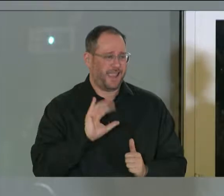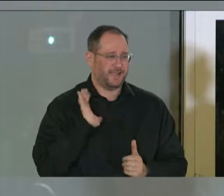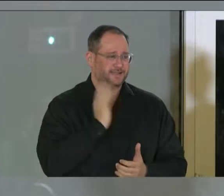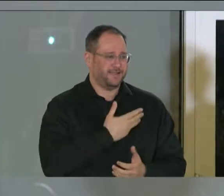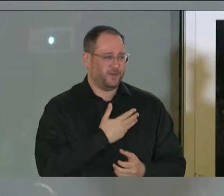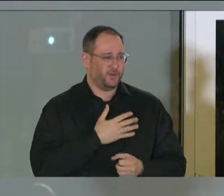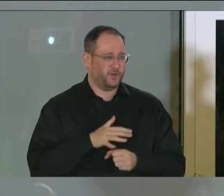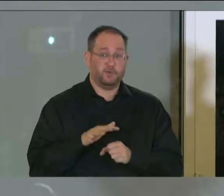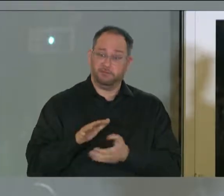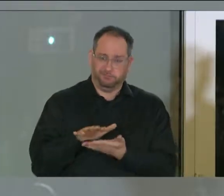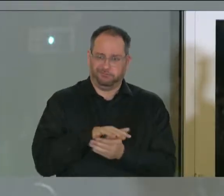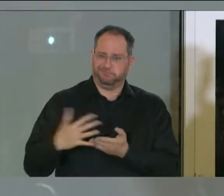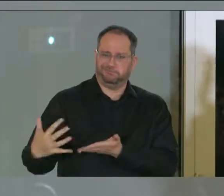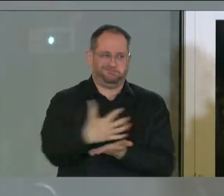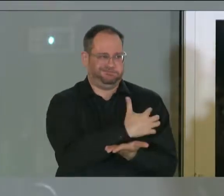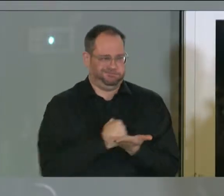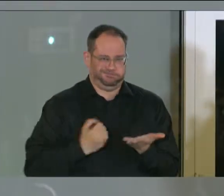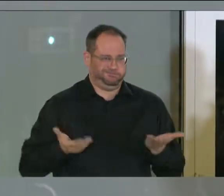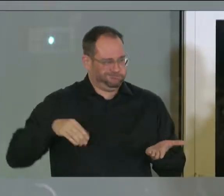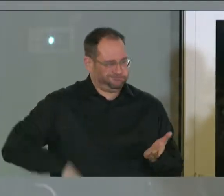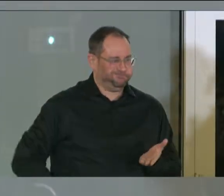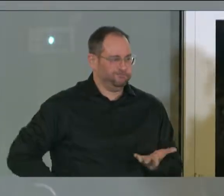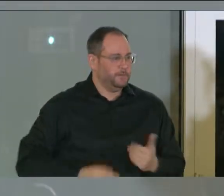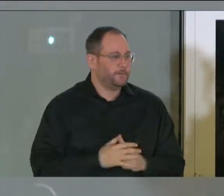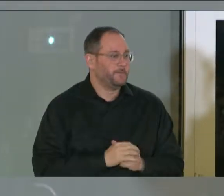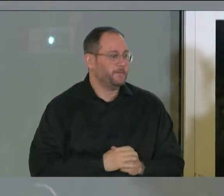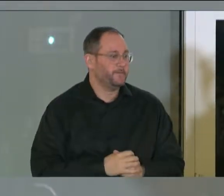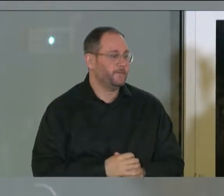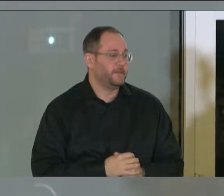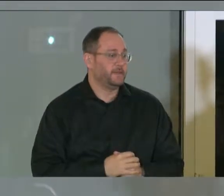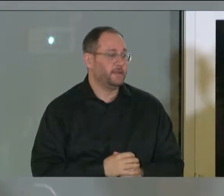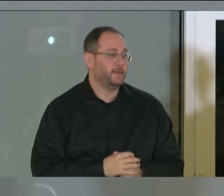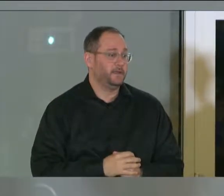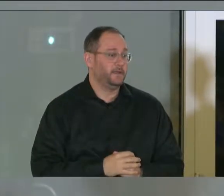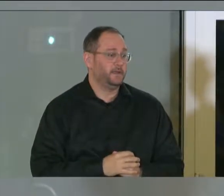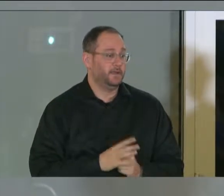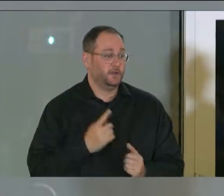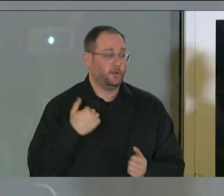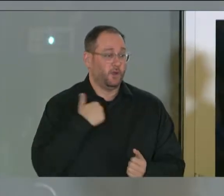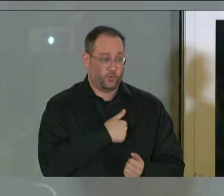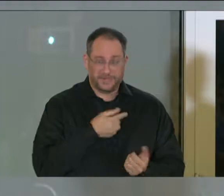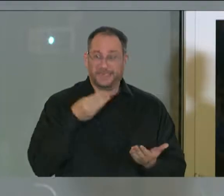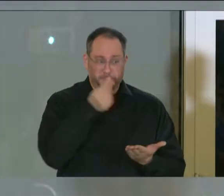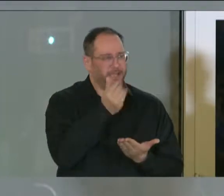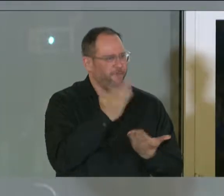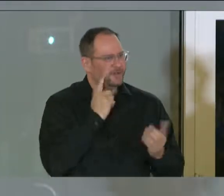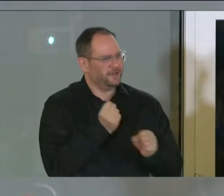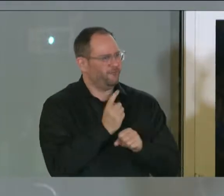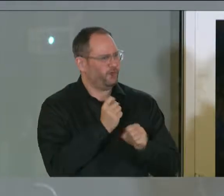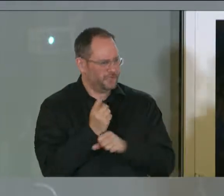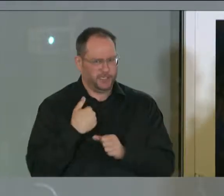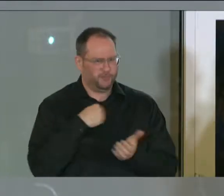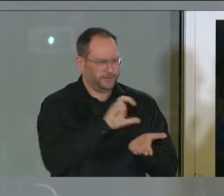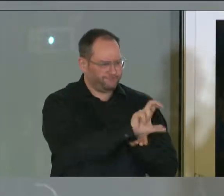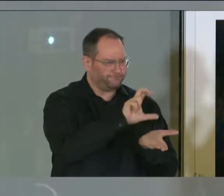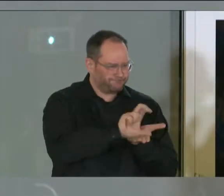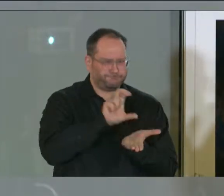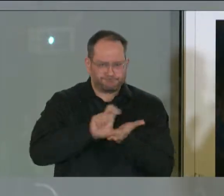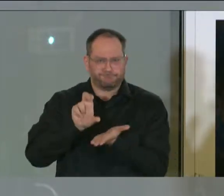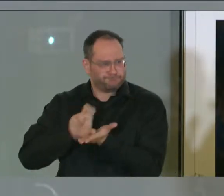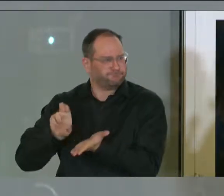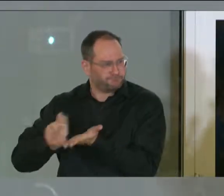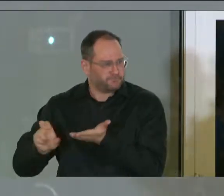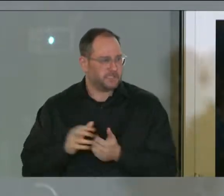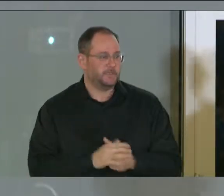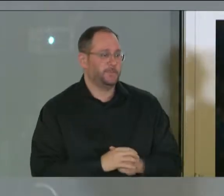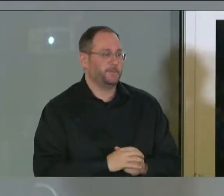of things that we have to pay for each and every year. And we have the things that we've learned from the previous